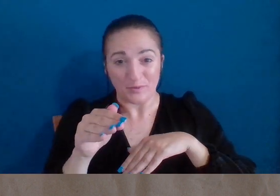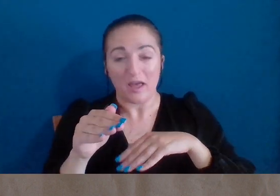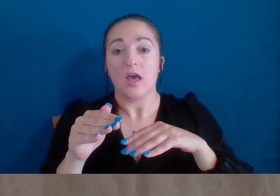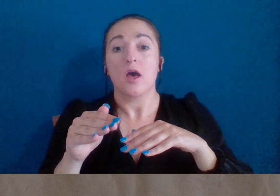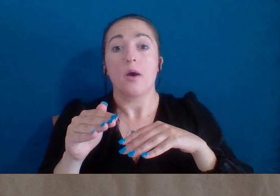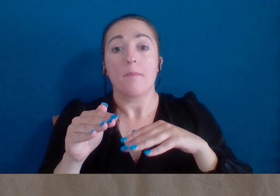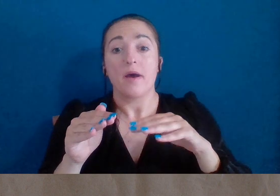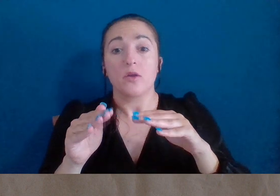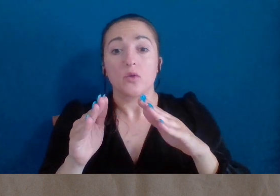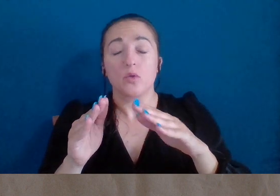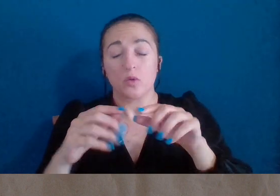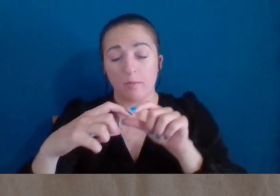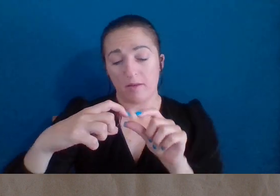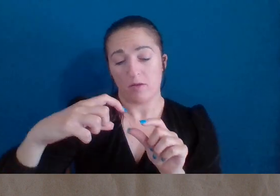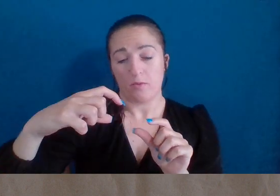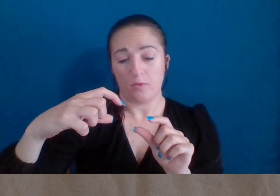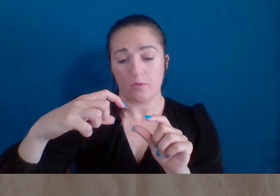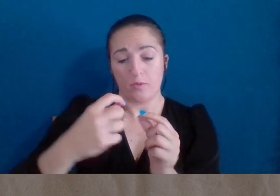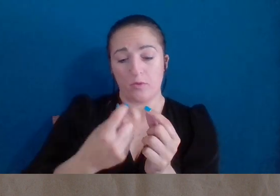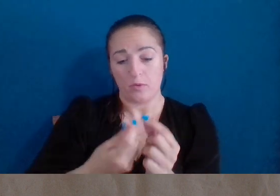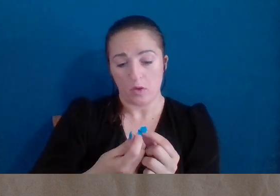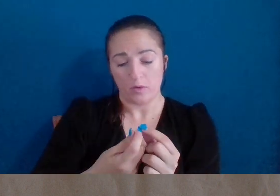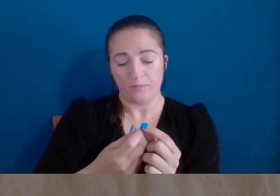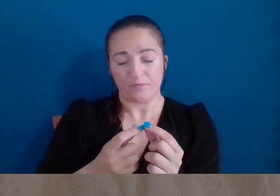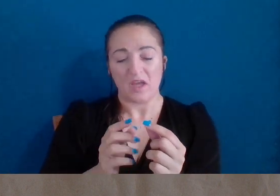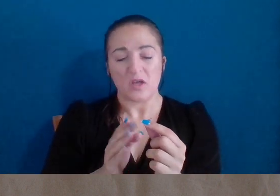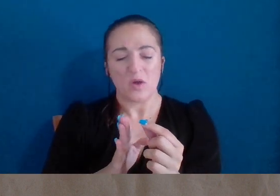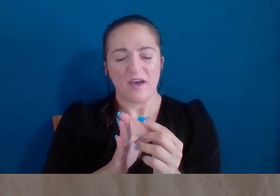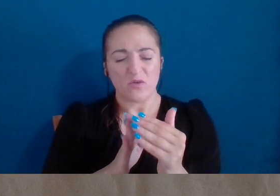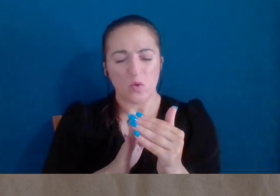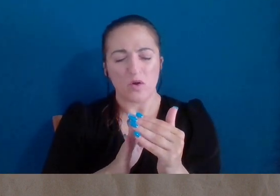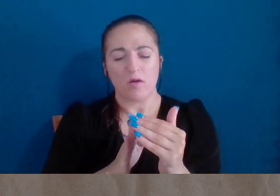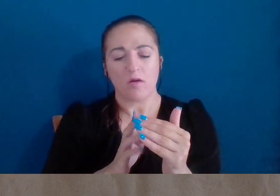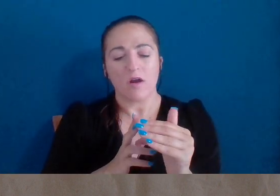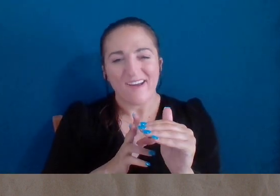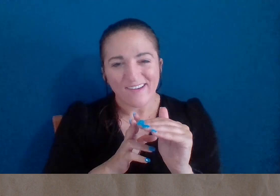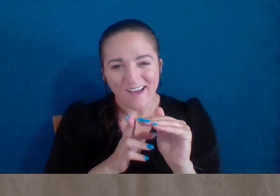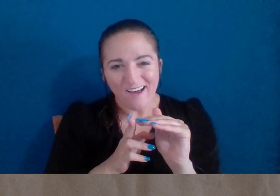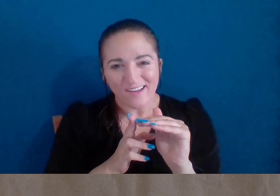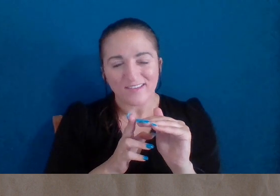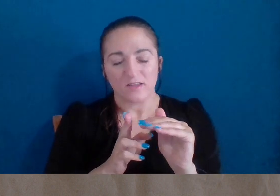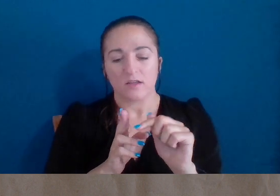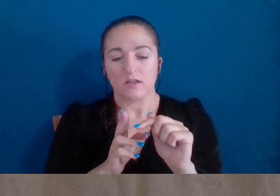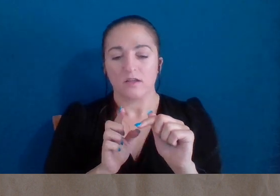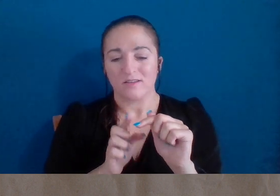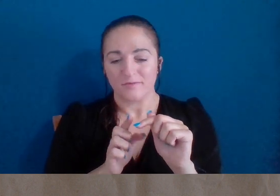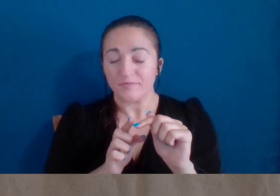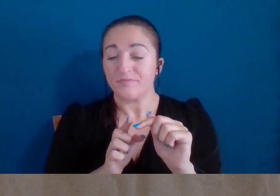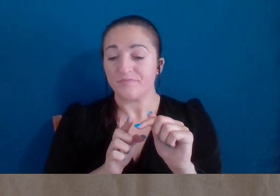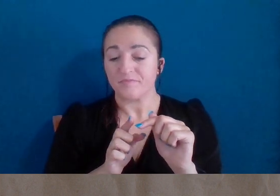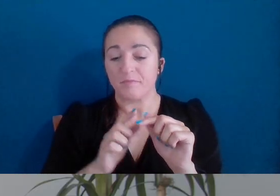corner, but you'll see that I don't cut it completely in two. Like I still have this right here, and I'm just gonna cut off this